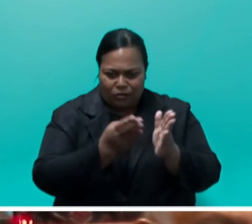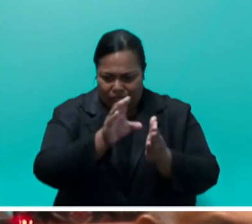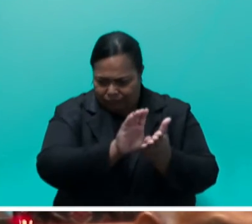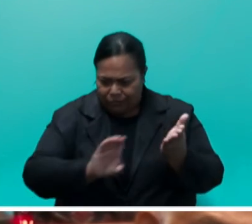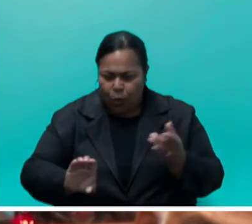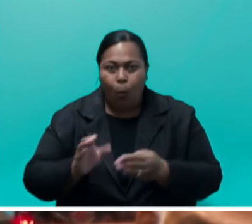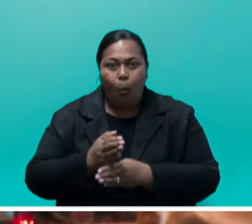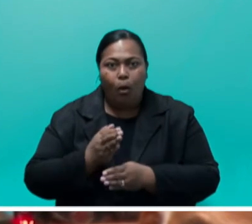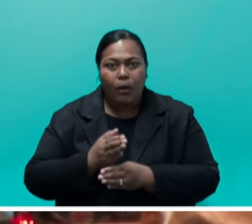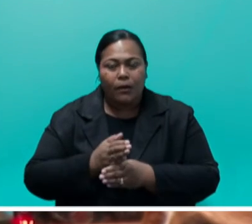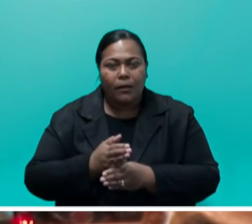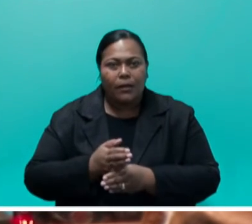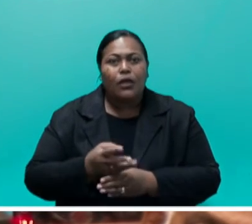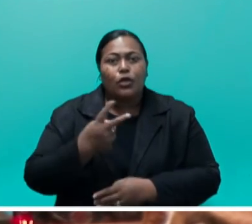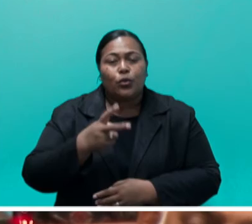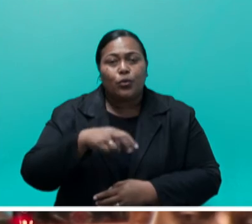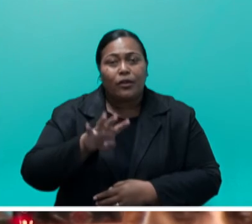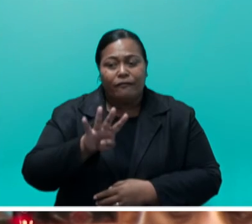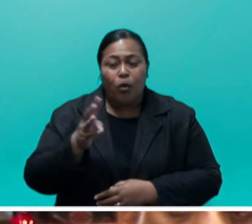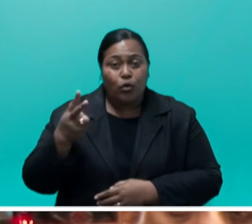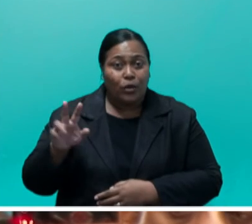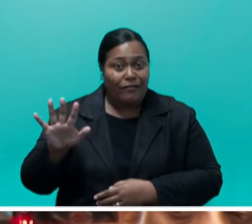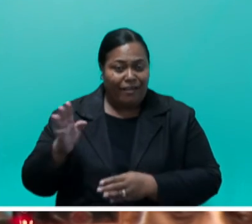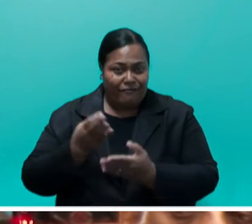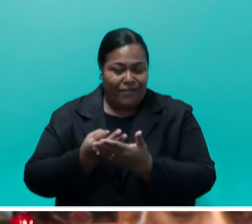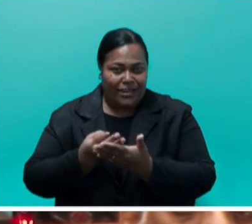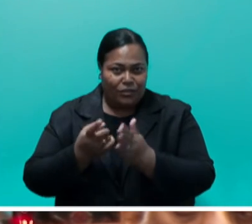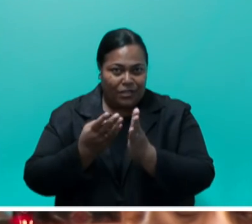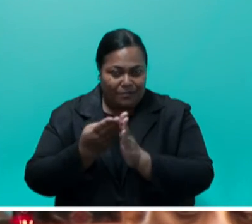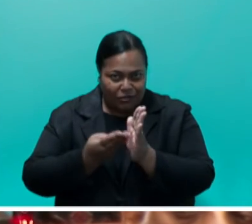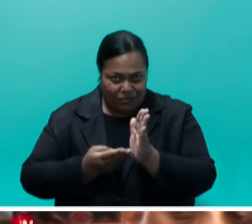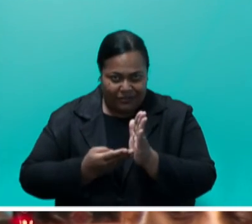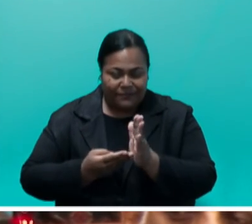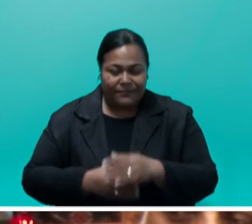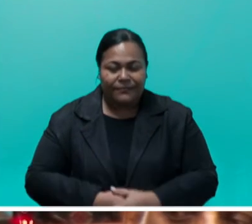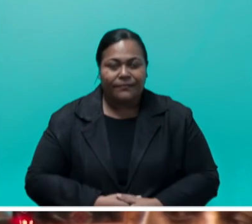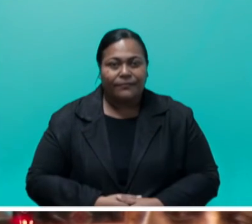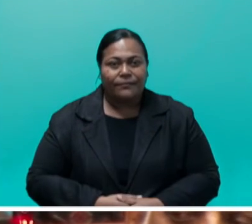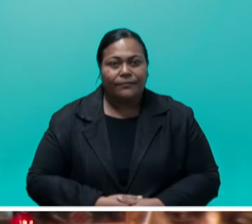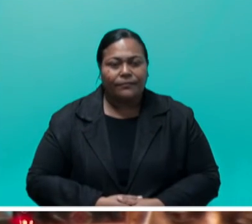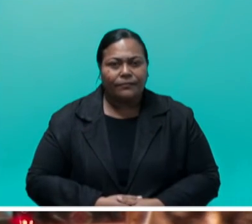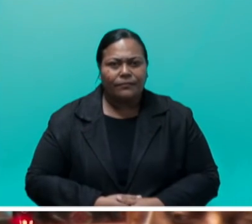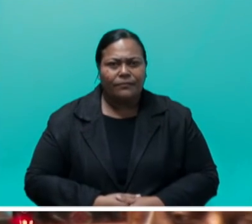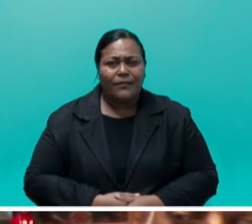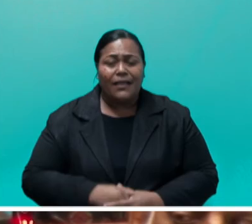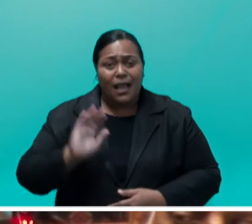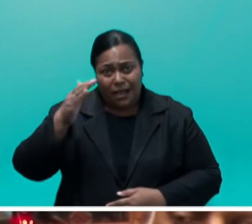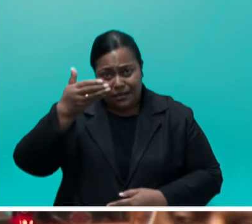under the 2024 and 2025 financial year. The outcomes from the